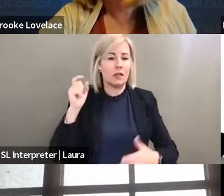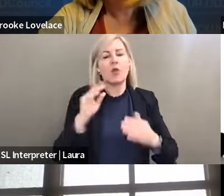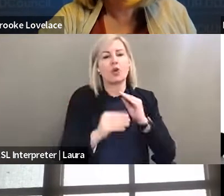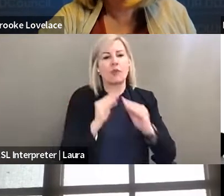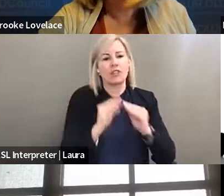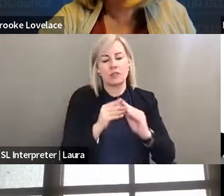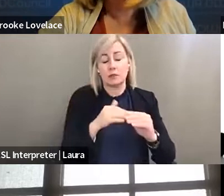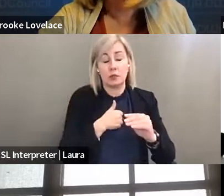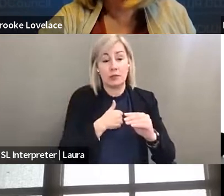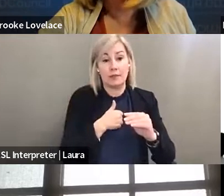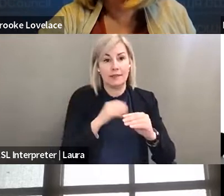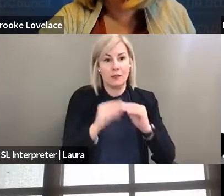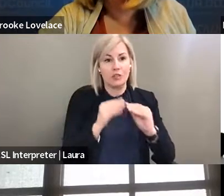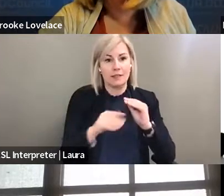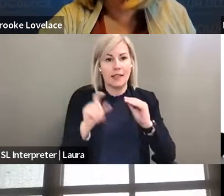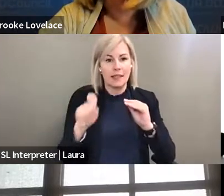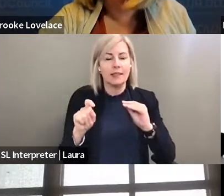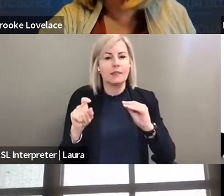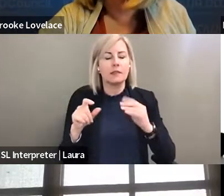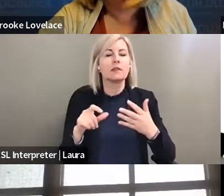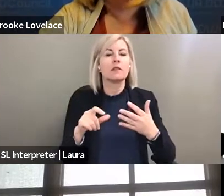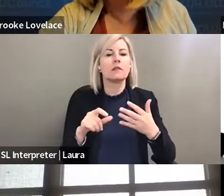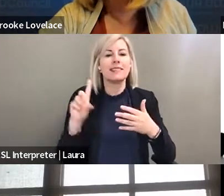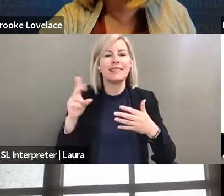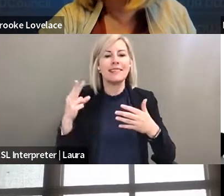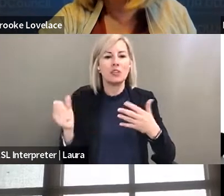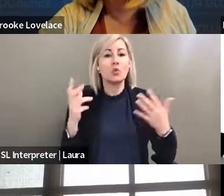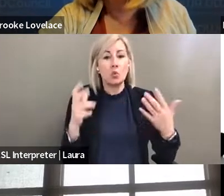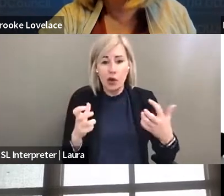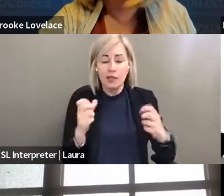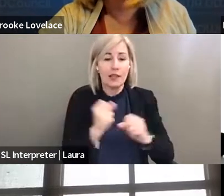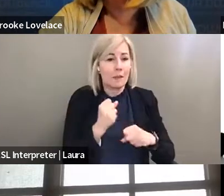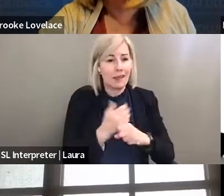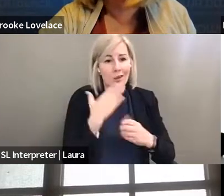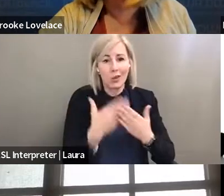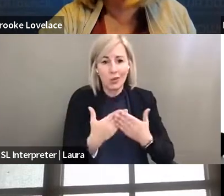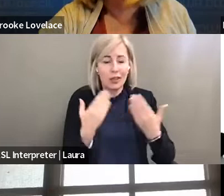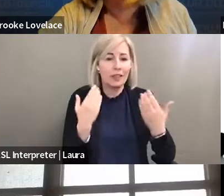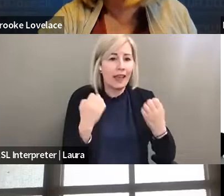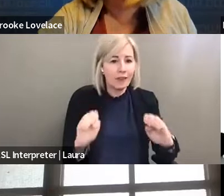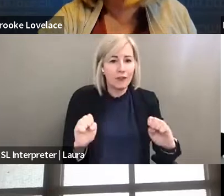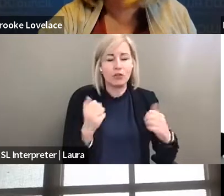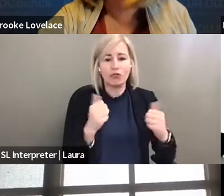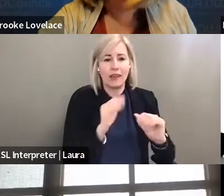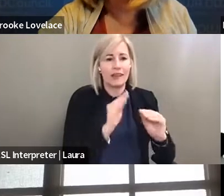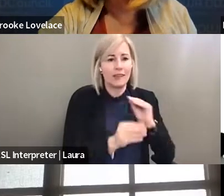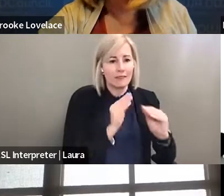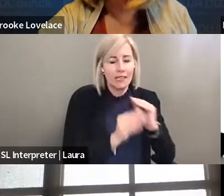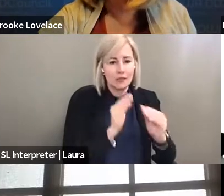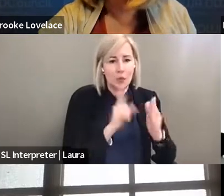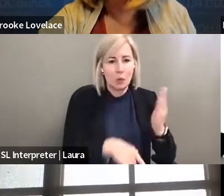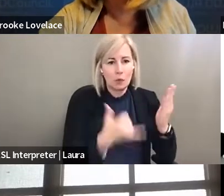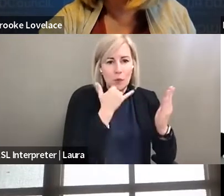make. I believe really DHS wanted to make a good faith effort in trying to fix what was wrong at Glenwood,